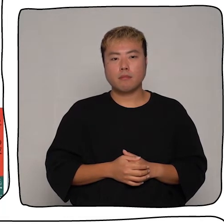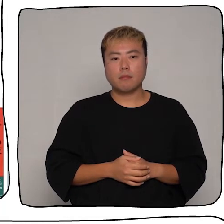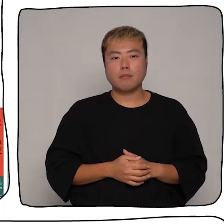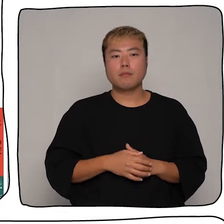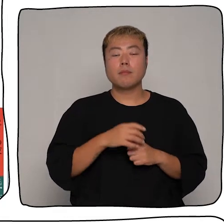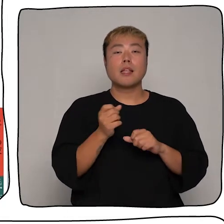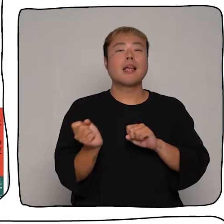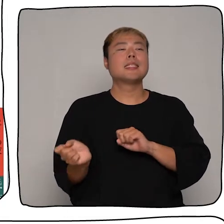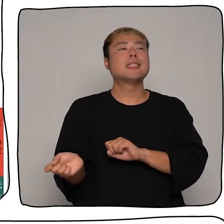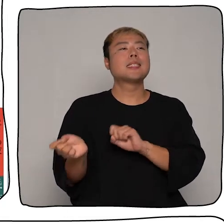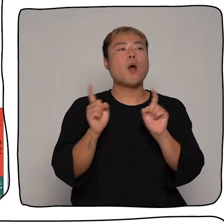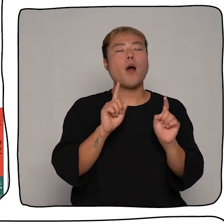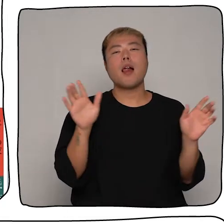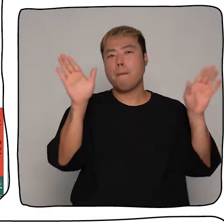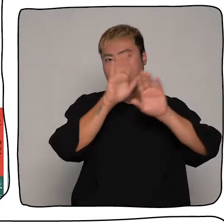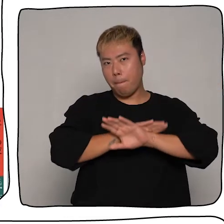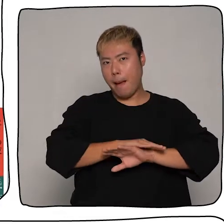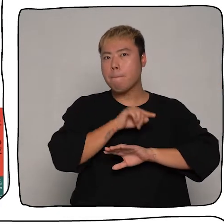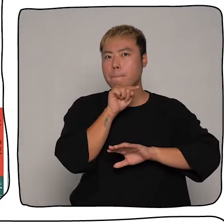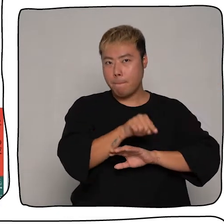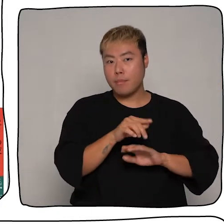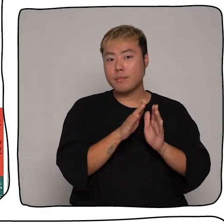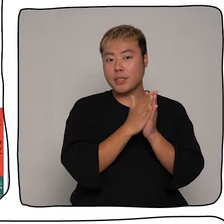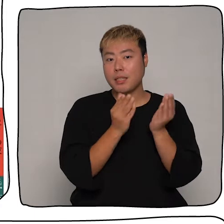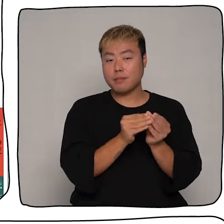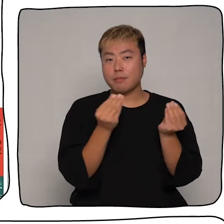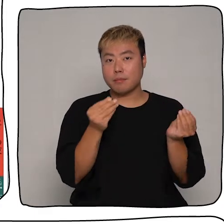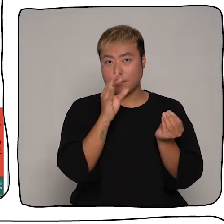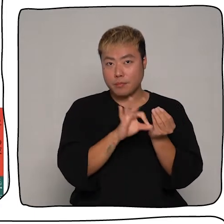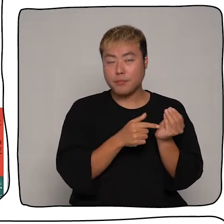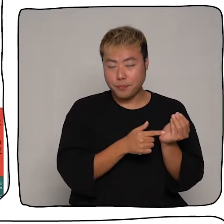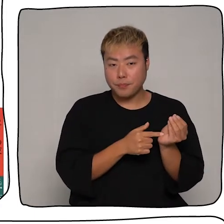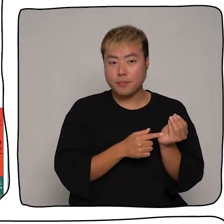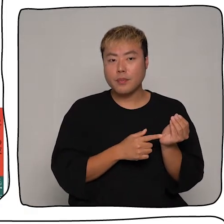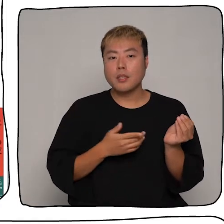And he talked about these experiences